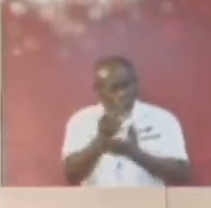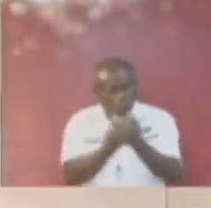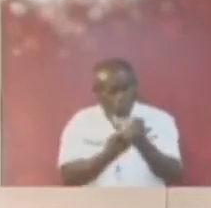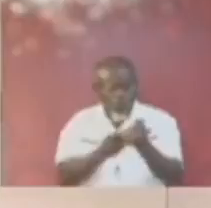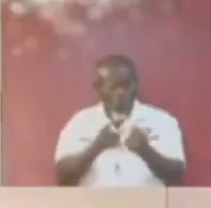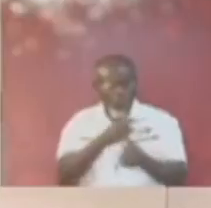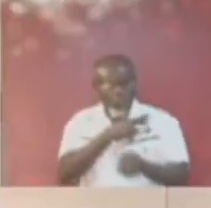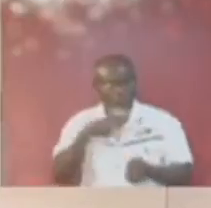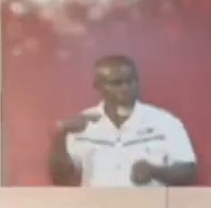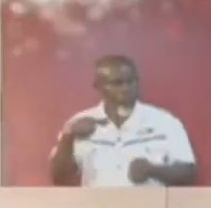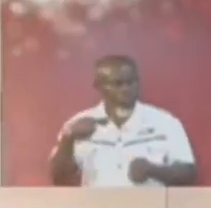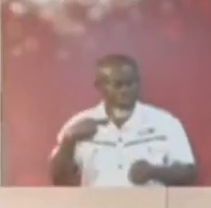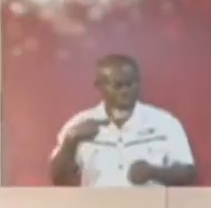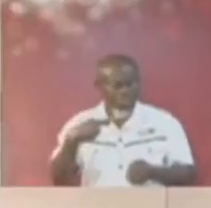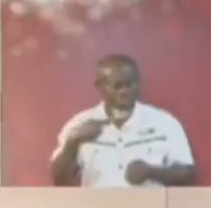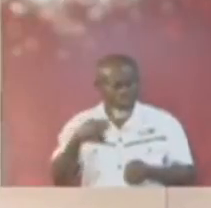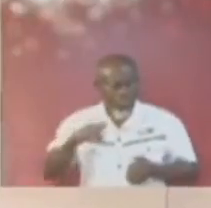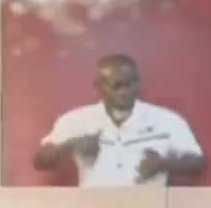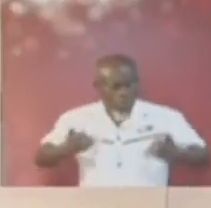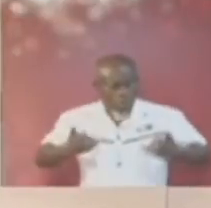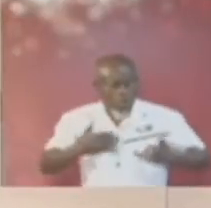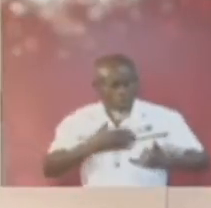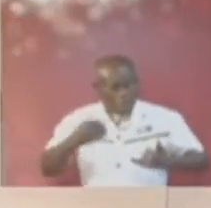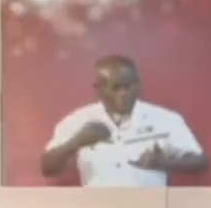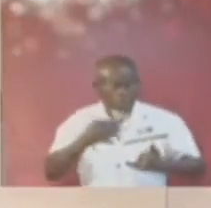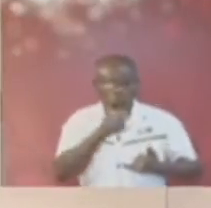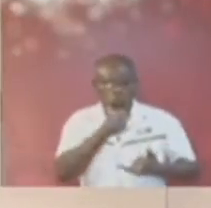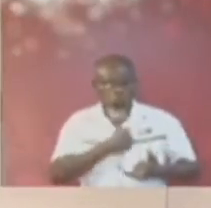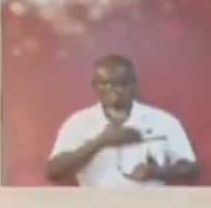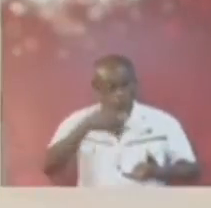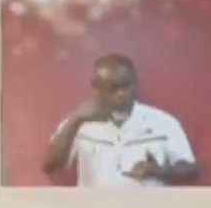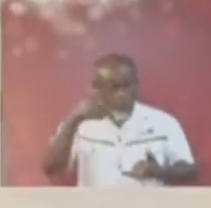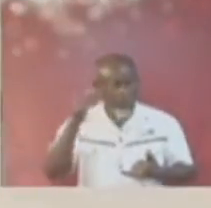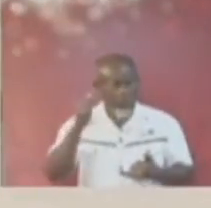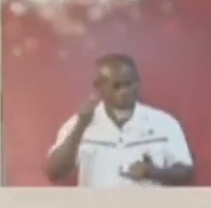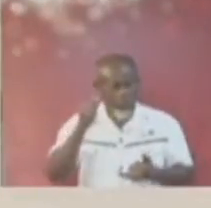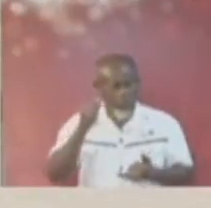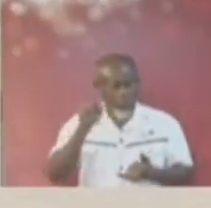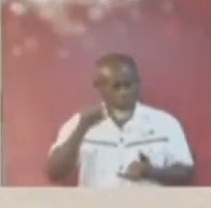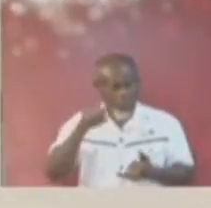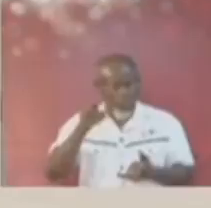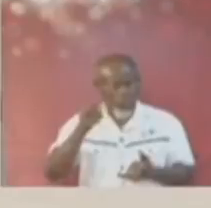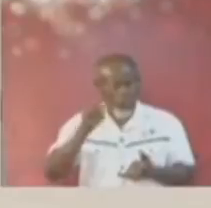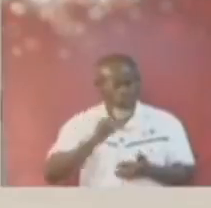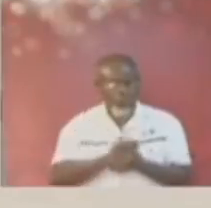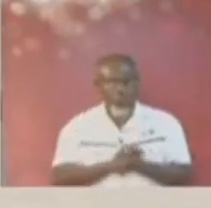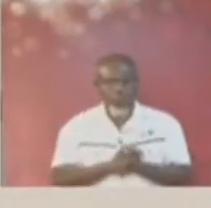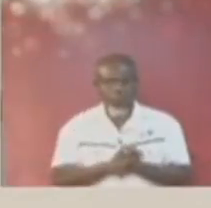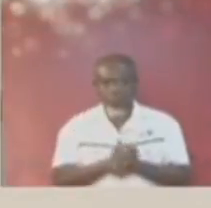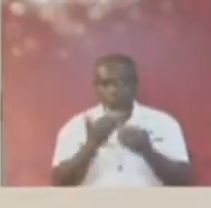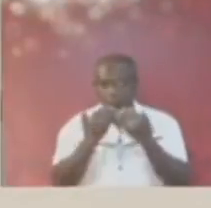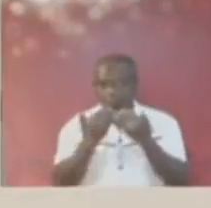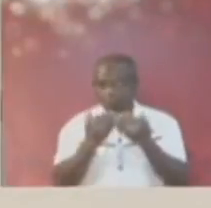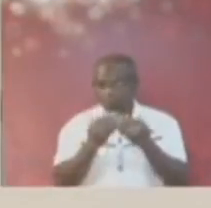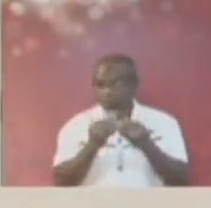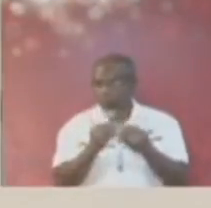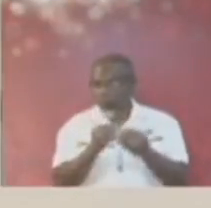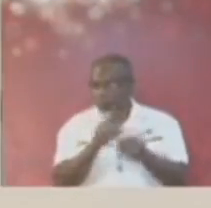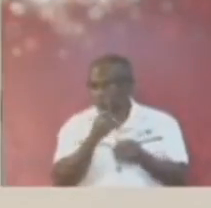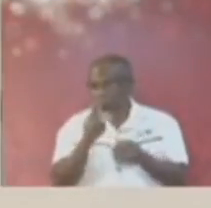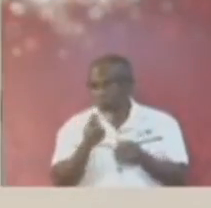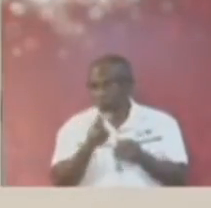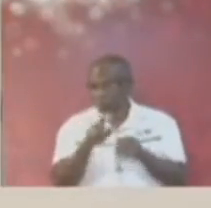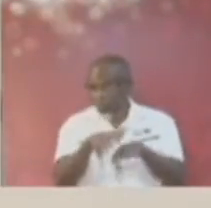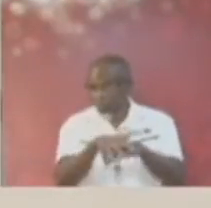Okay, thank you for that question. It's actually a very important one. I appreciate the opportunity to address this further. Glove